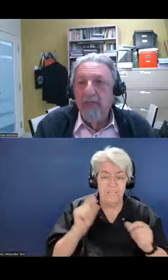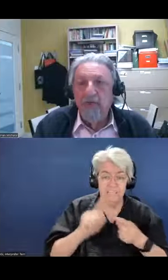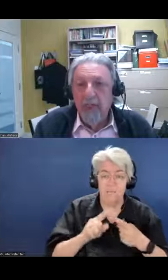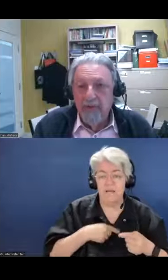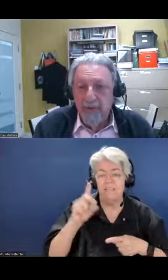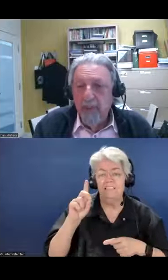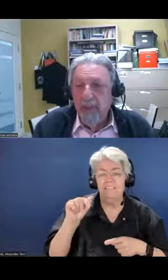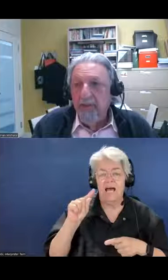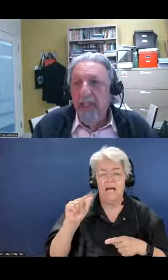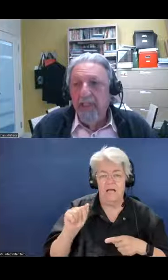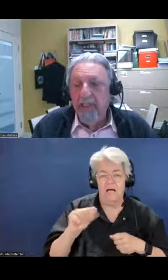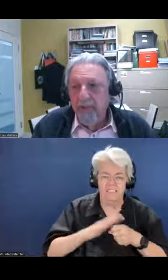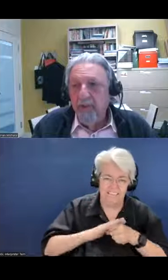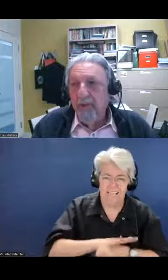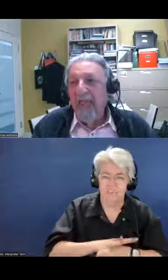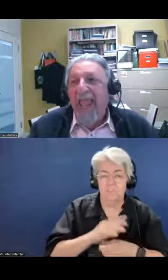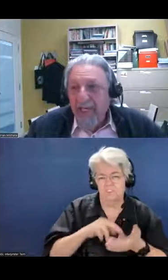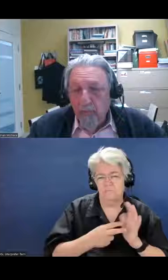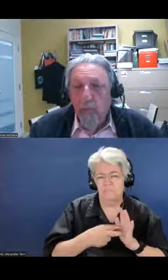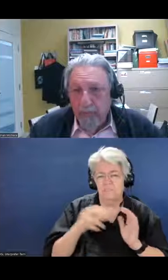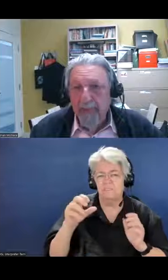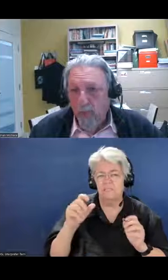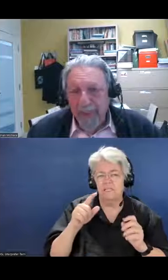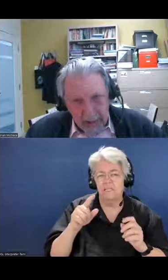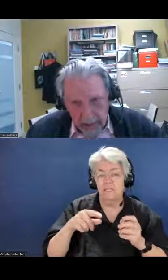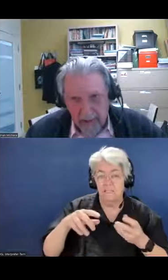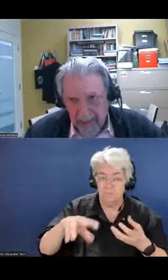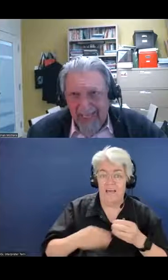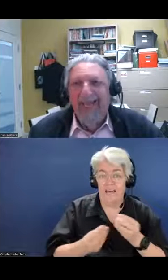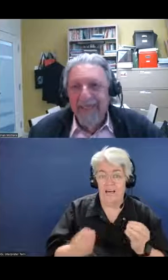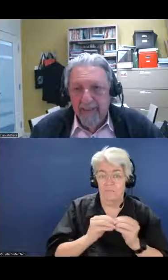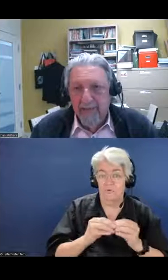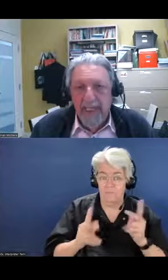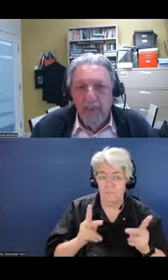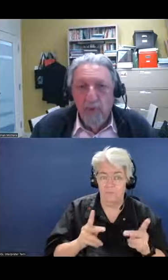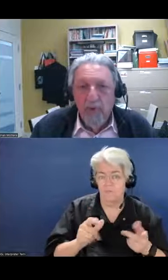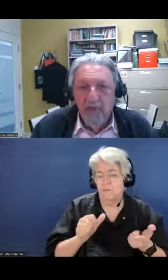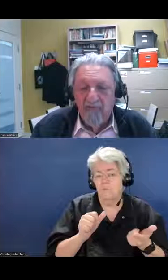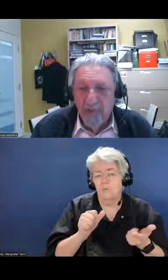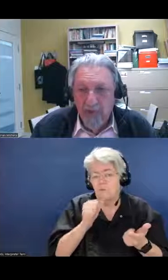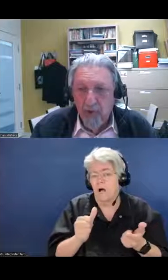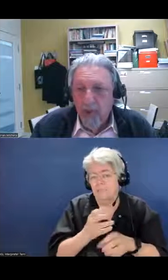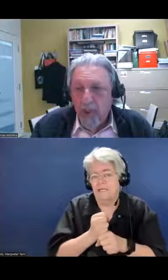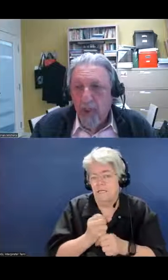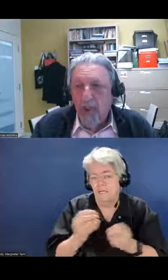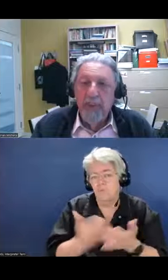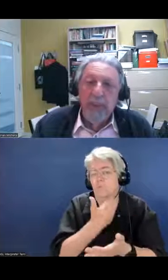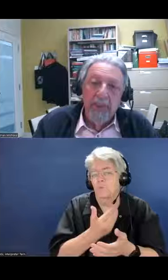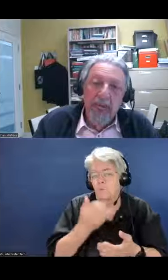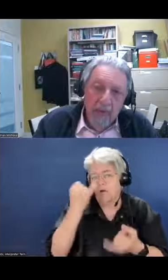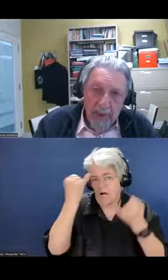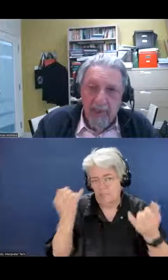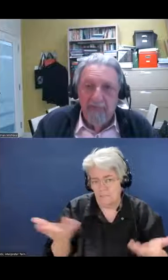data saturation. That is adding more people. We didn't get any more information. And